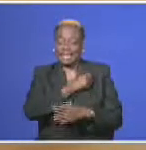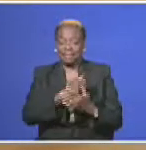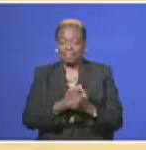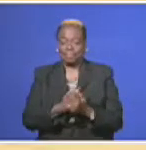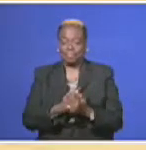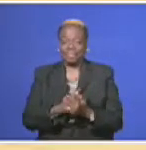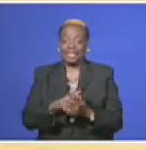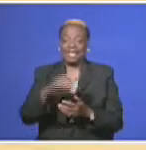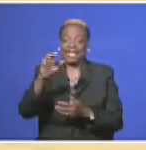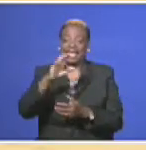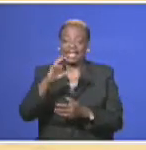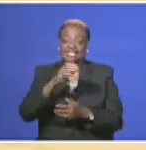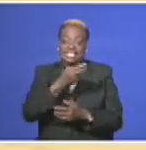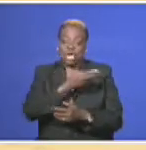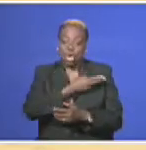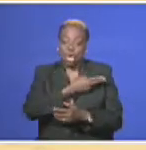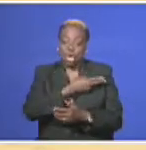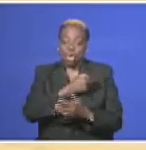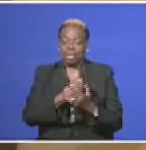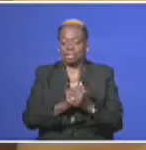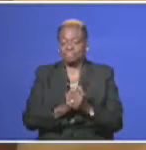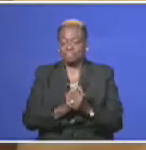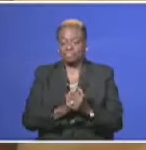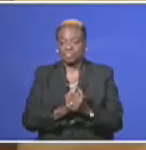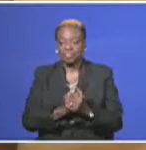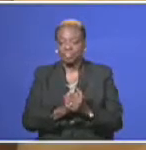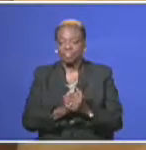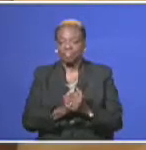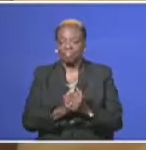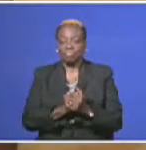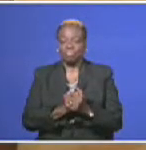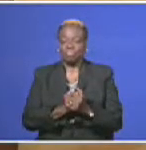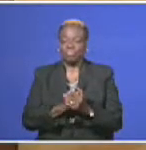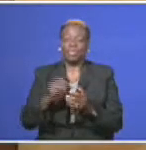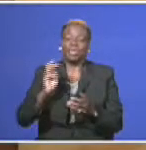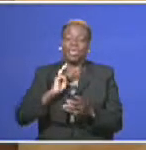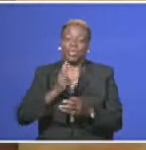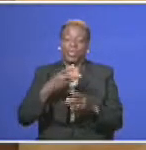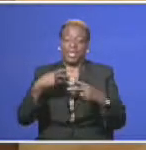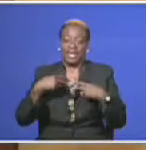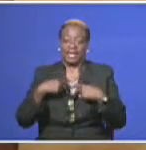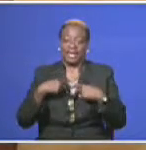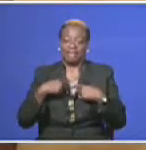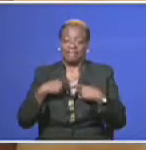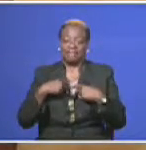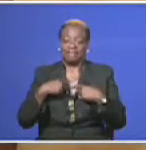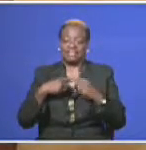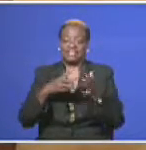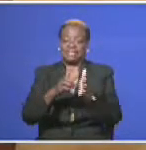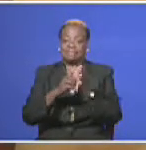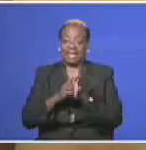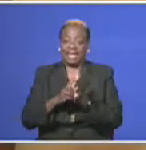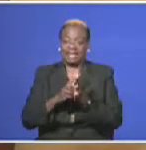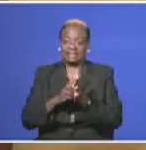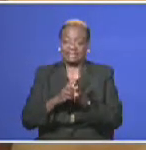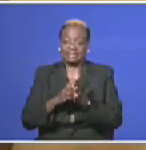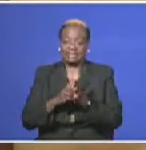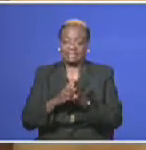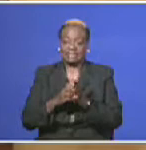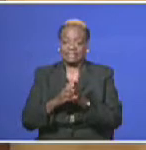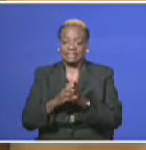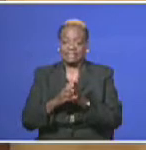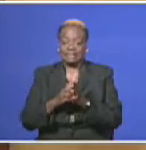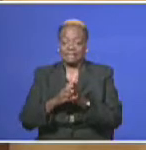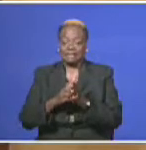Relish Sock Company, is all too familiar with. We have been, obviously, as independents approach, the demand has skyrocketed. We actually